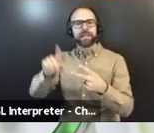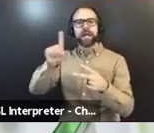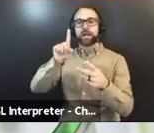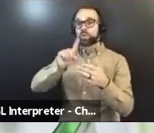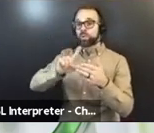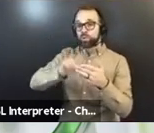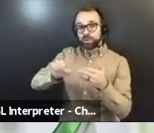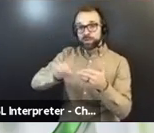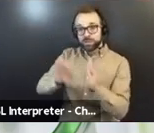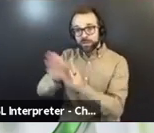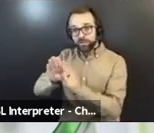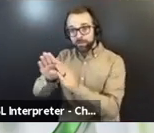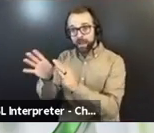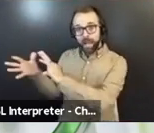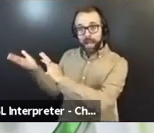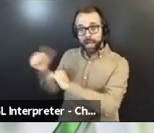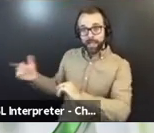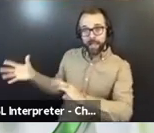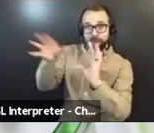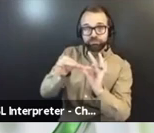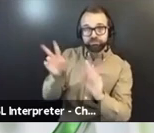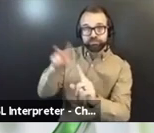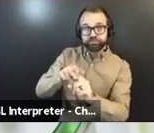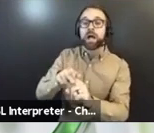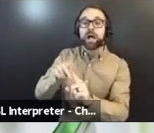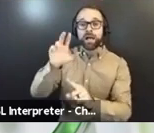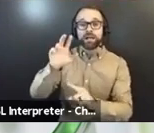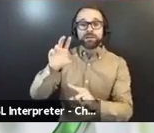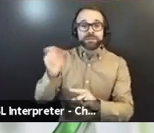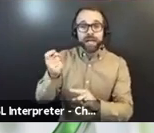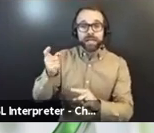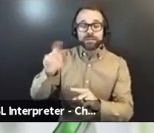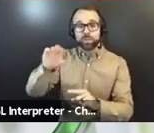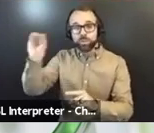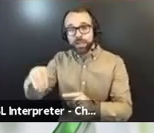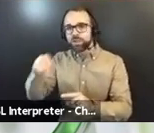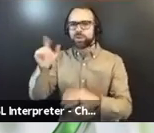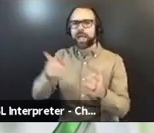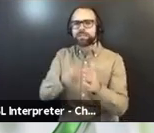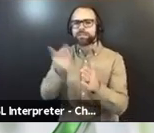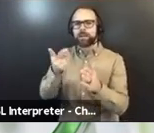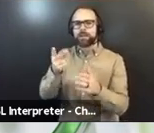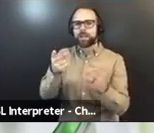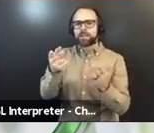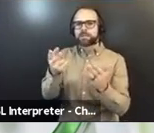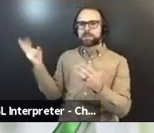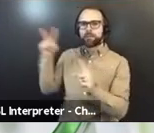apply. Anything to do with R&D and then the tax credit, you can't double dip. So you've just got to be really smart on how you apply the